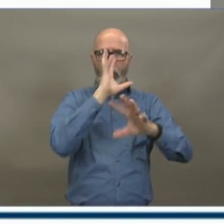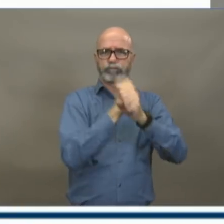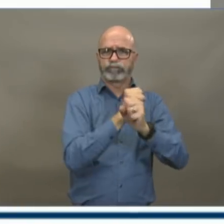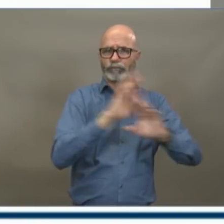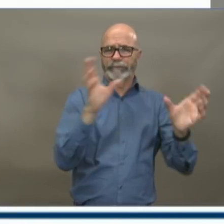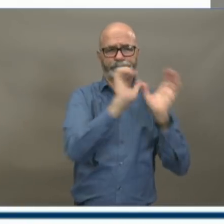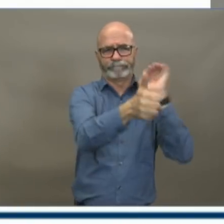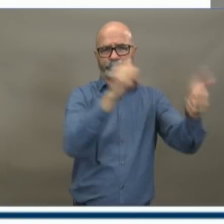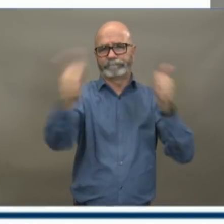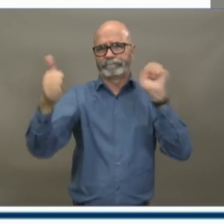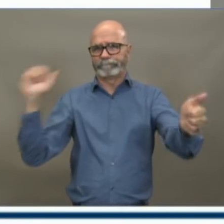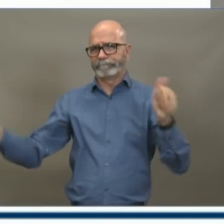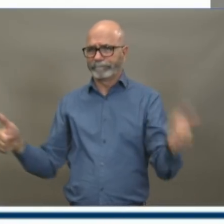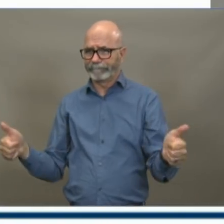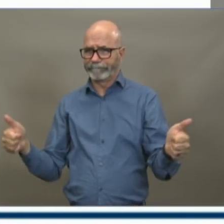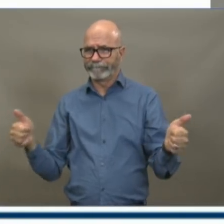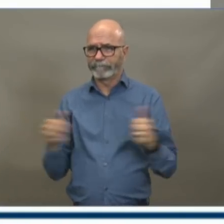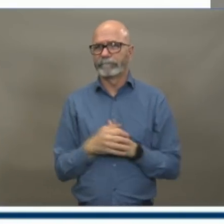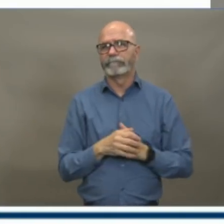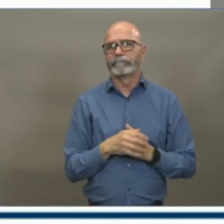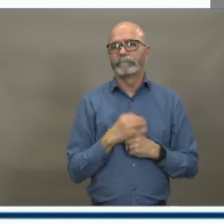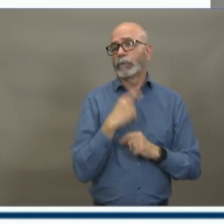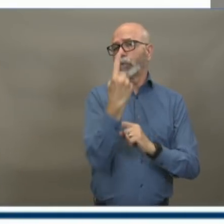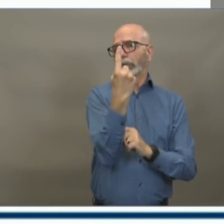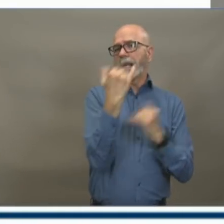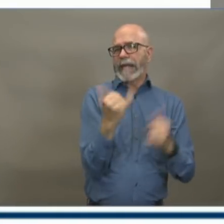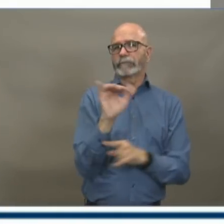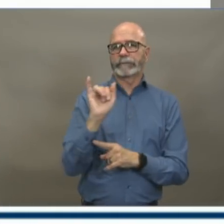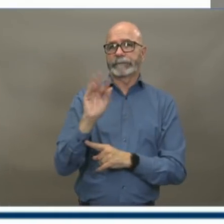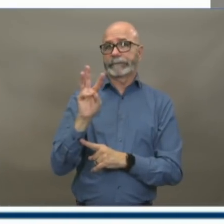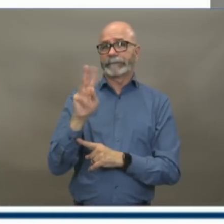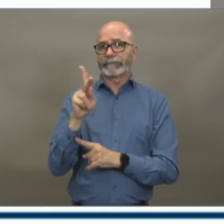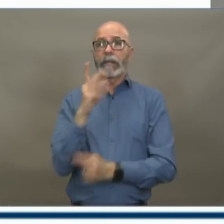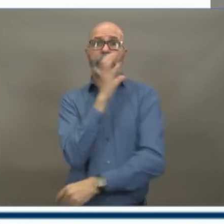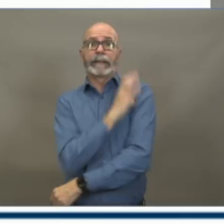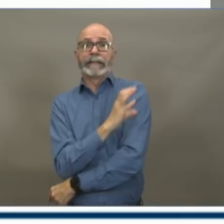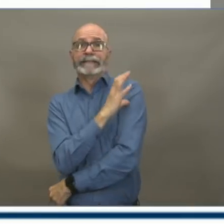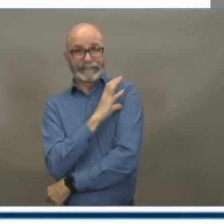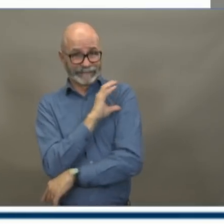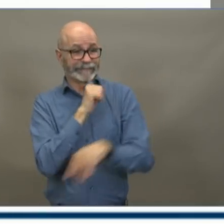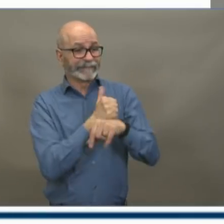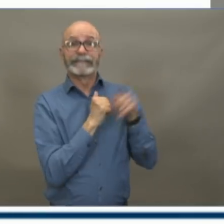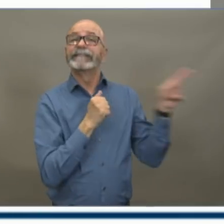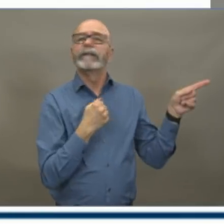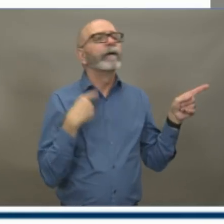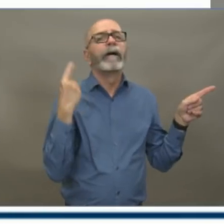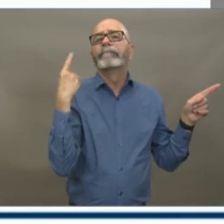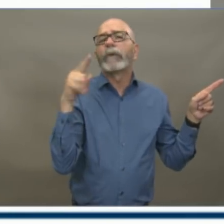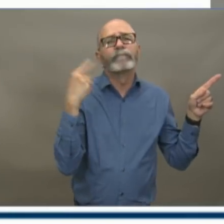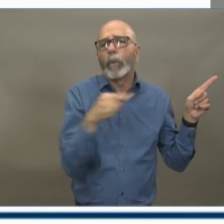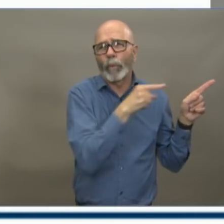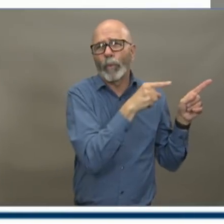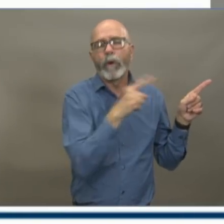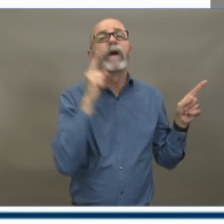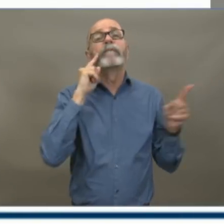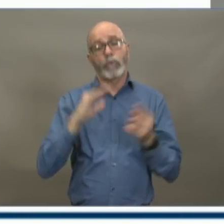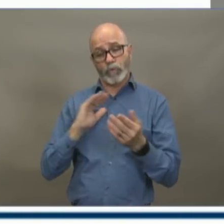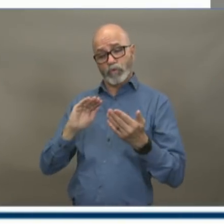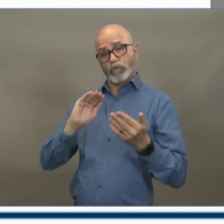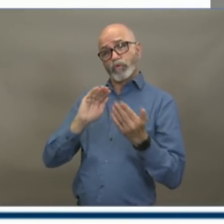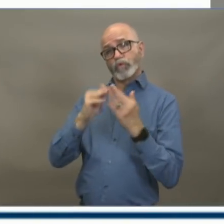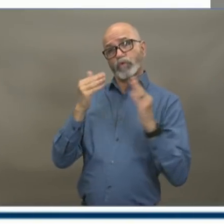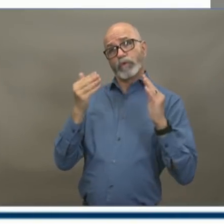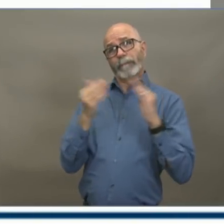prototype community clinic at the IWK Health Center. This clinic will be for those in the community who are over 80 years of